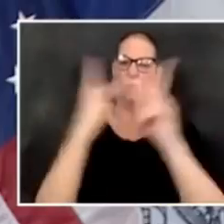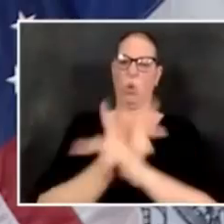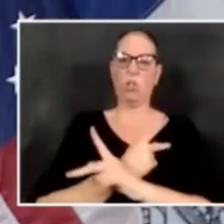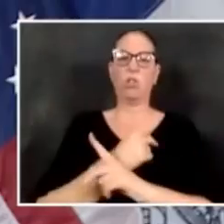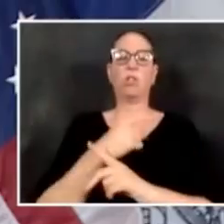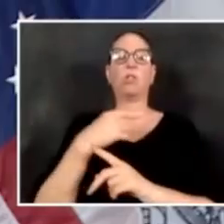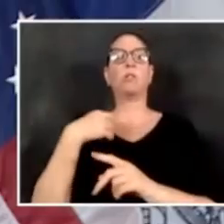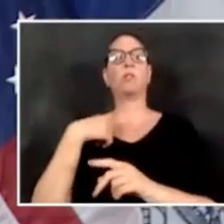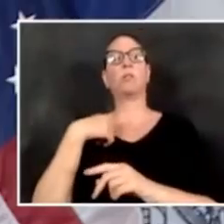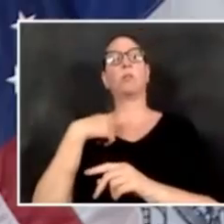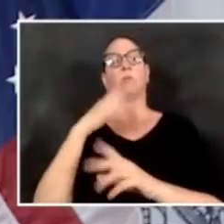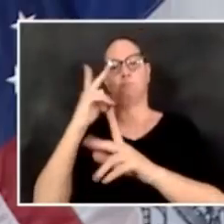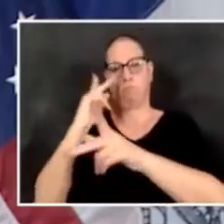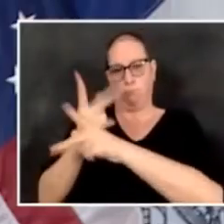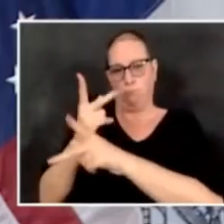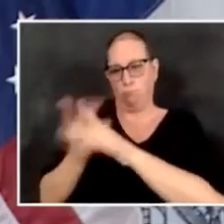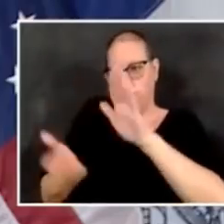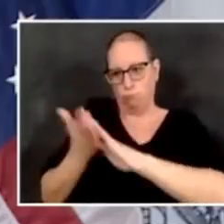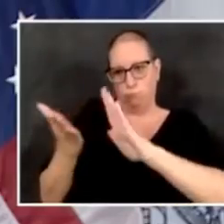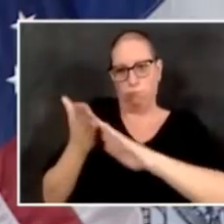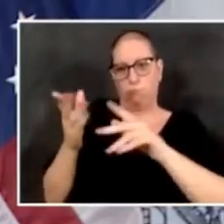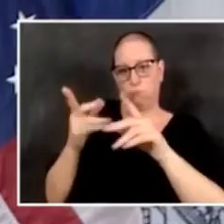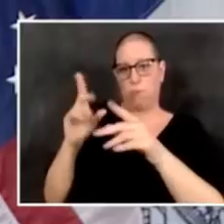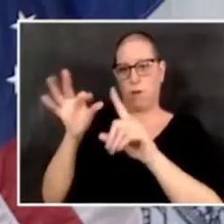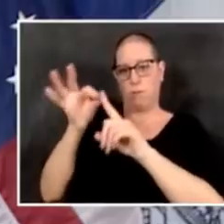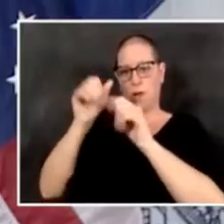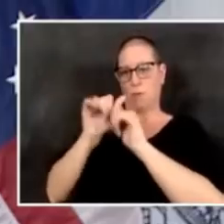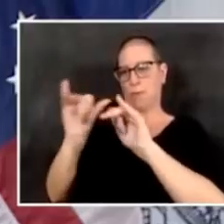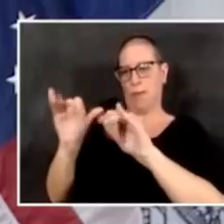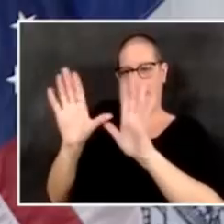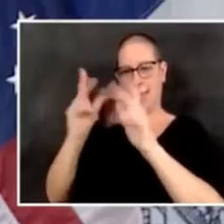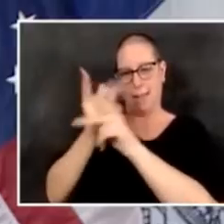has changed and they can start making that transition to being an